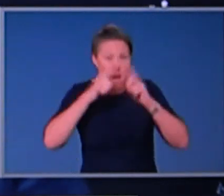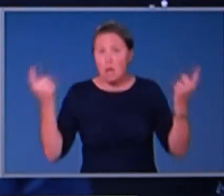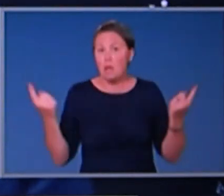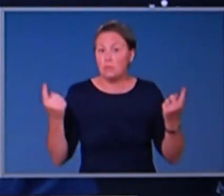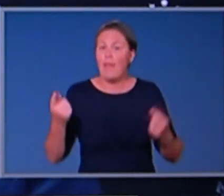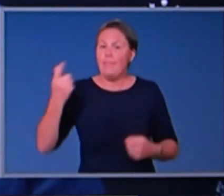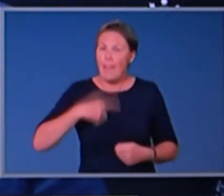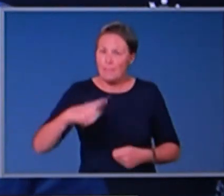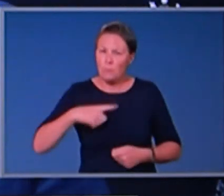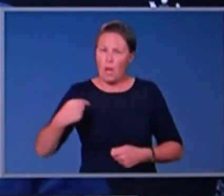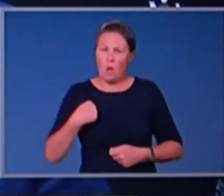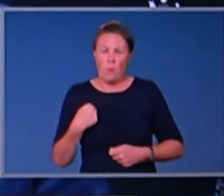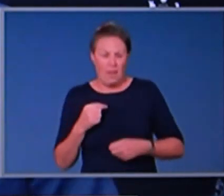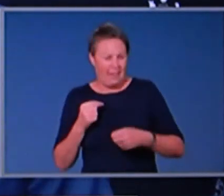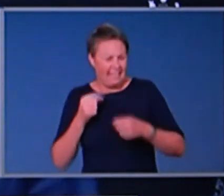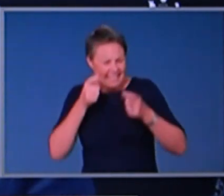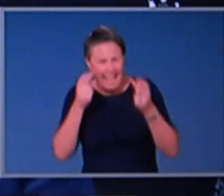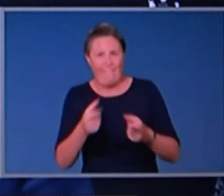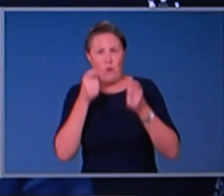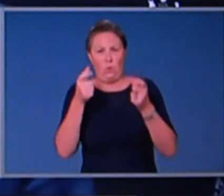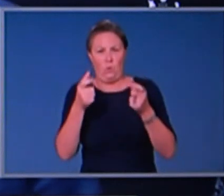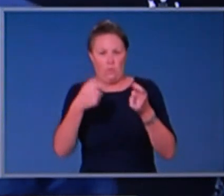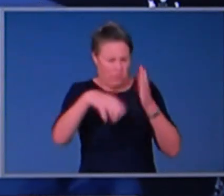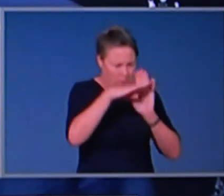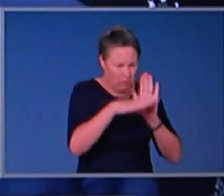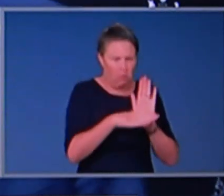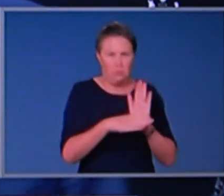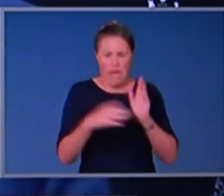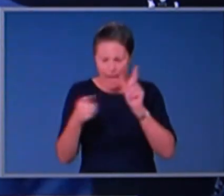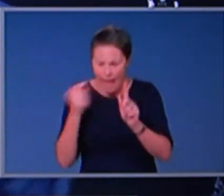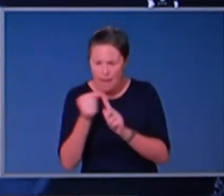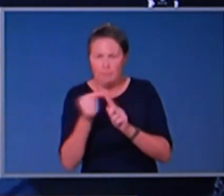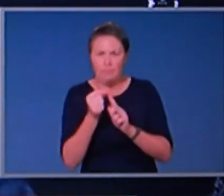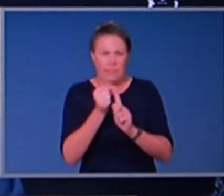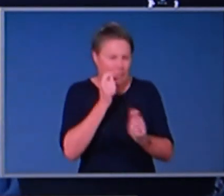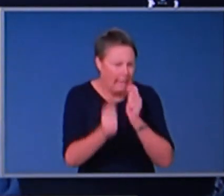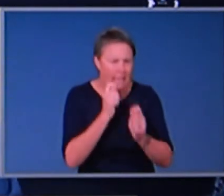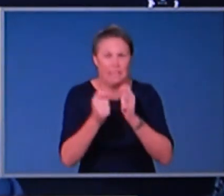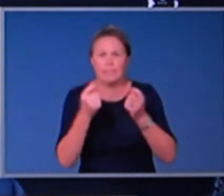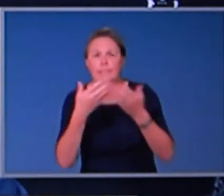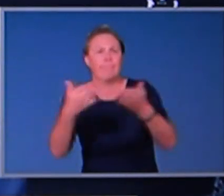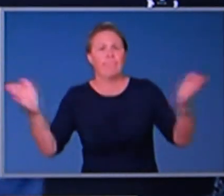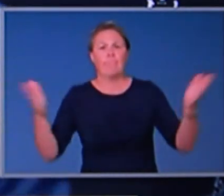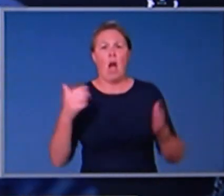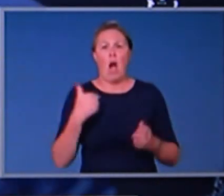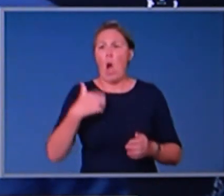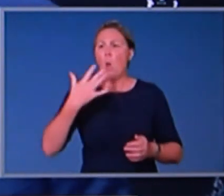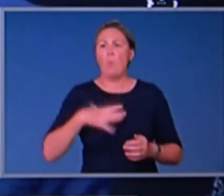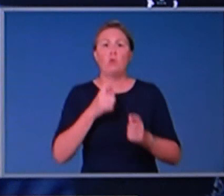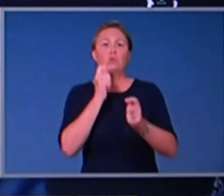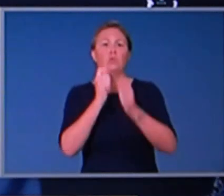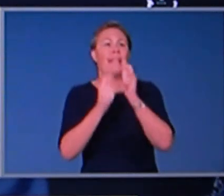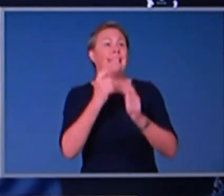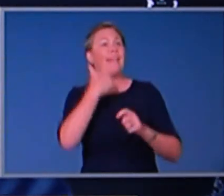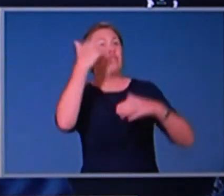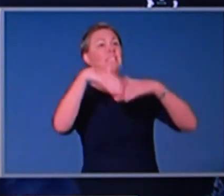cautious and we are putting in these extraordinary surveillance measures. We want to be testing 40,000, 50,000 Australians a